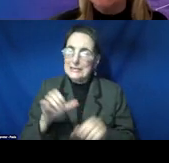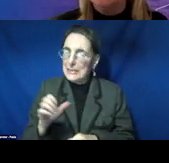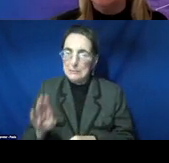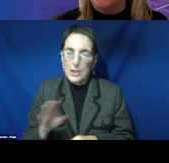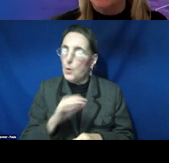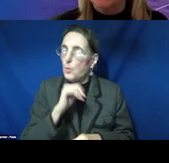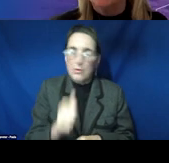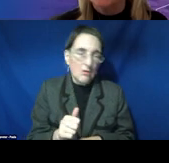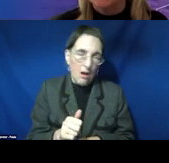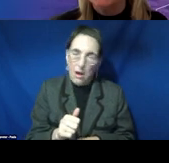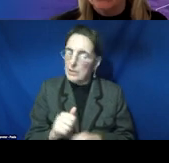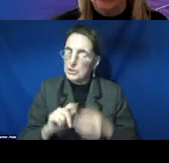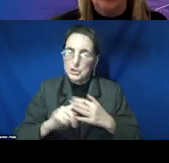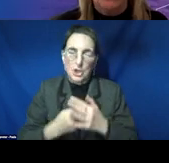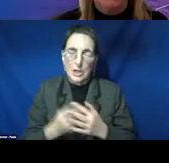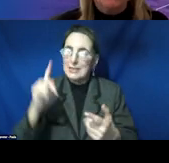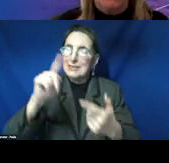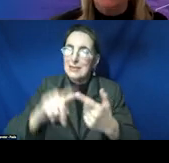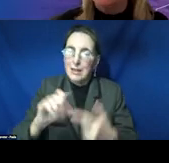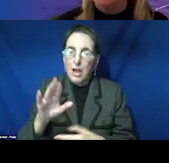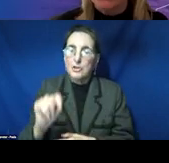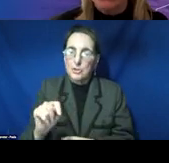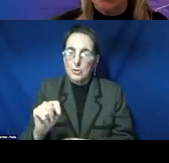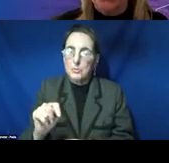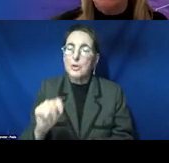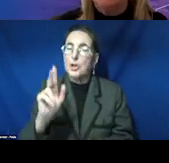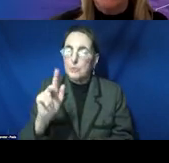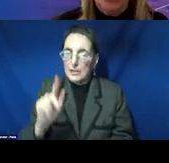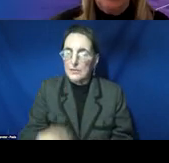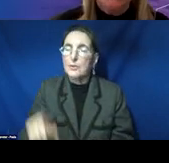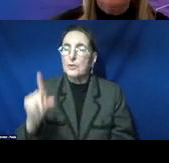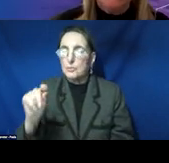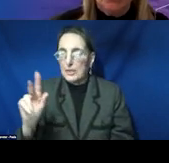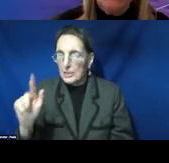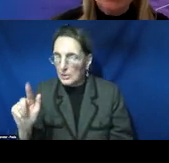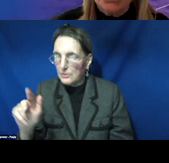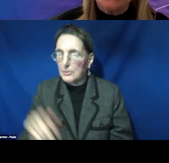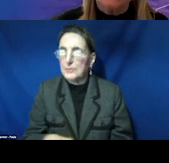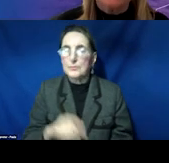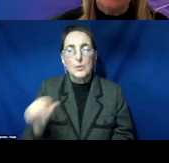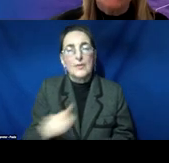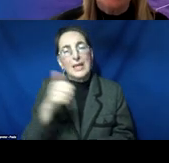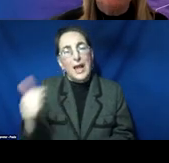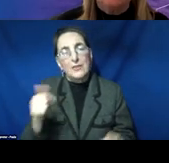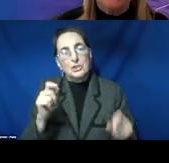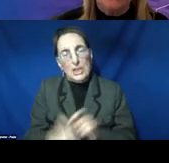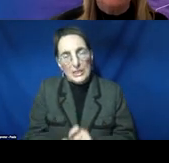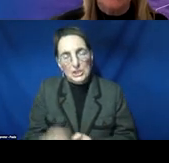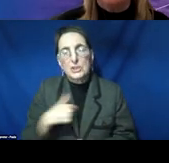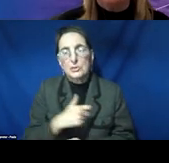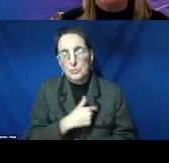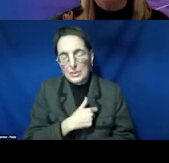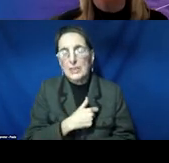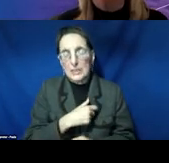effect until October 23rd, 2023. One of the other changes that we have been